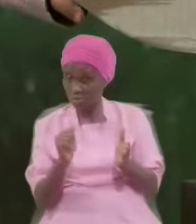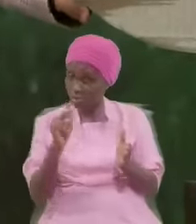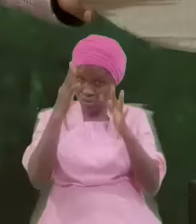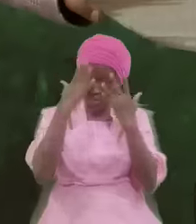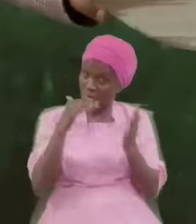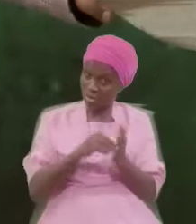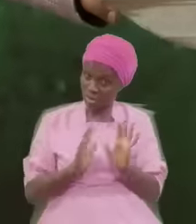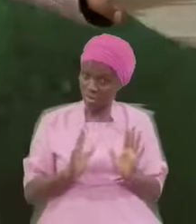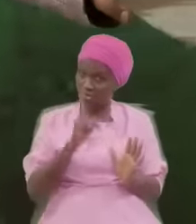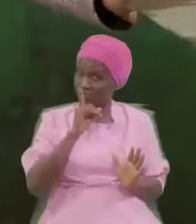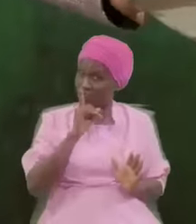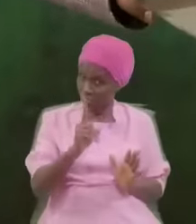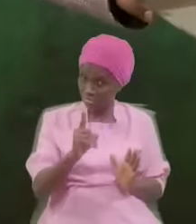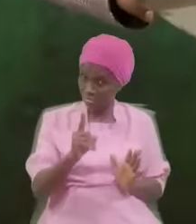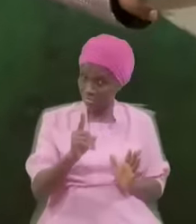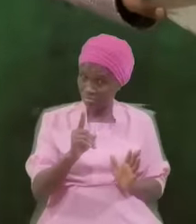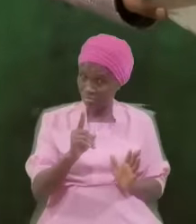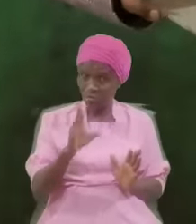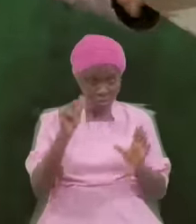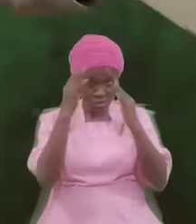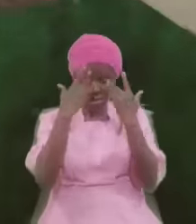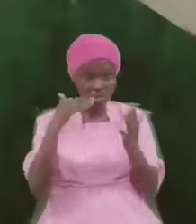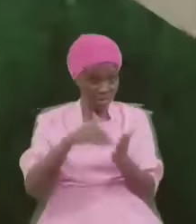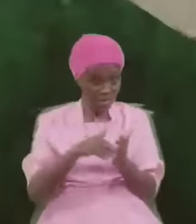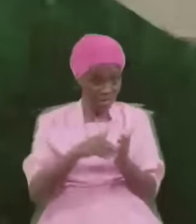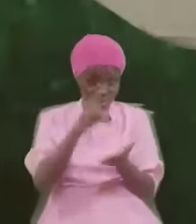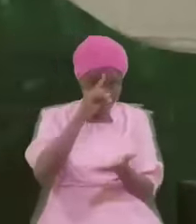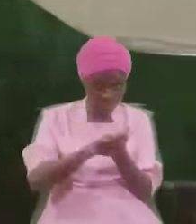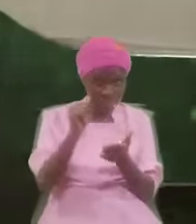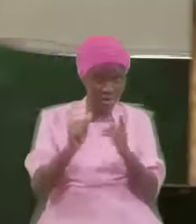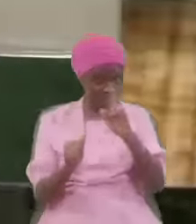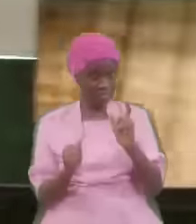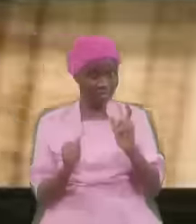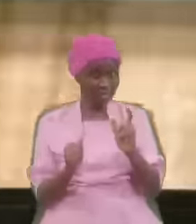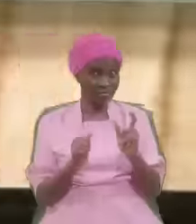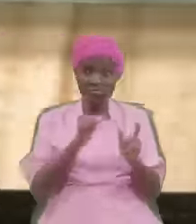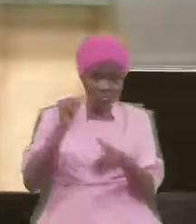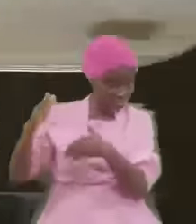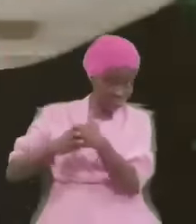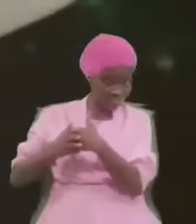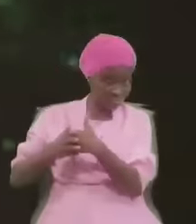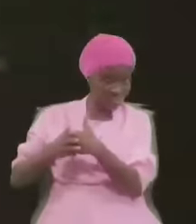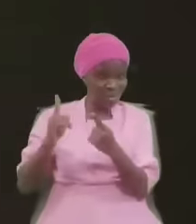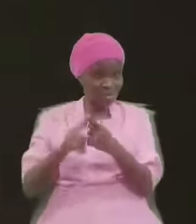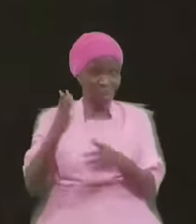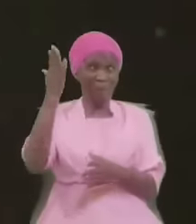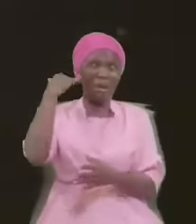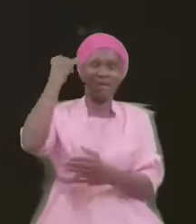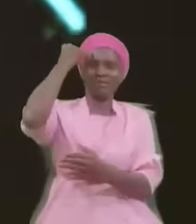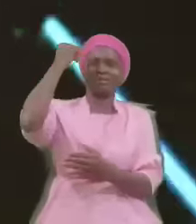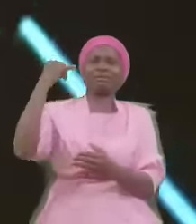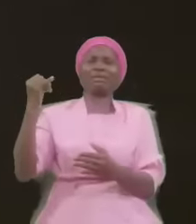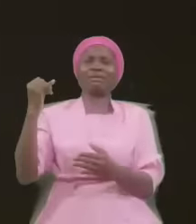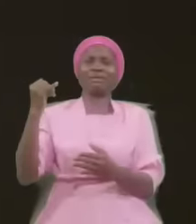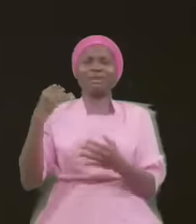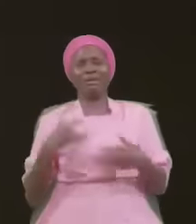sorrow, no sadness, no going back to past ideas.